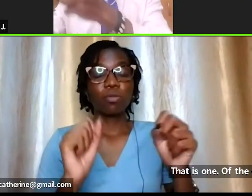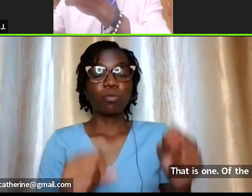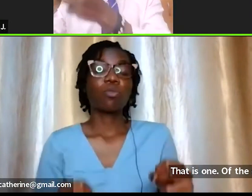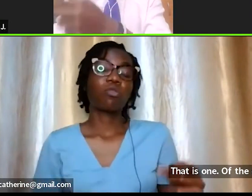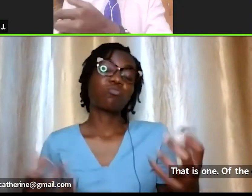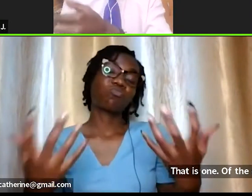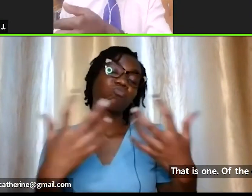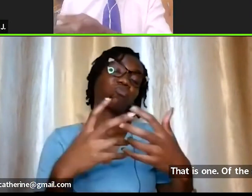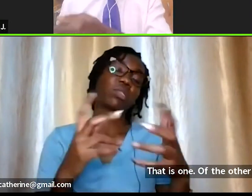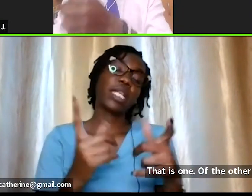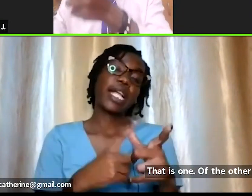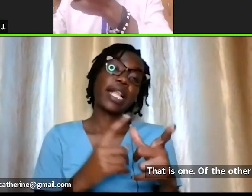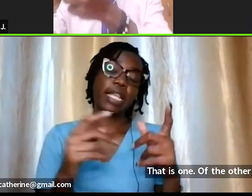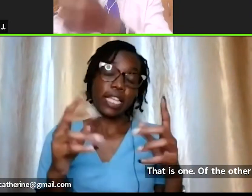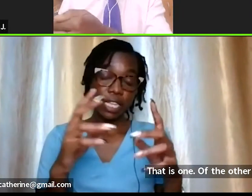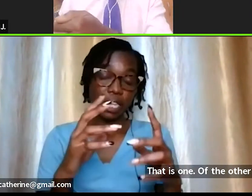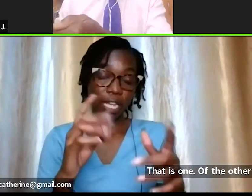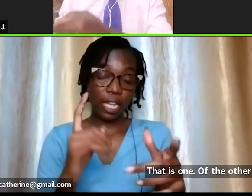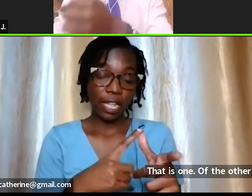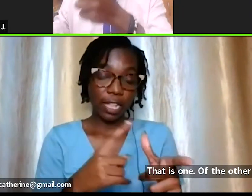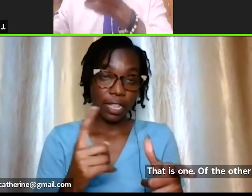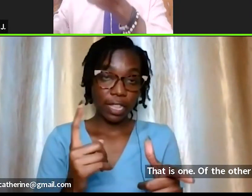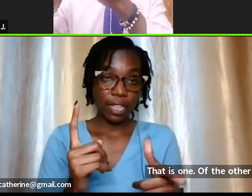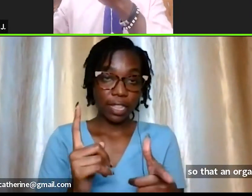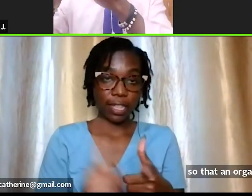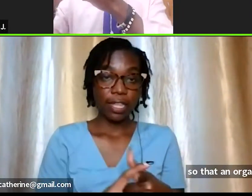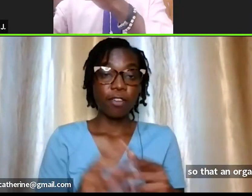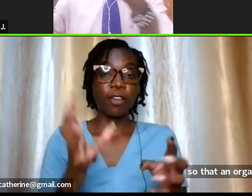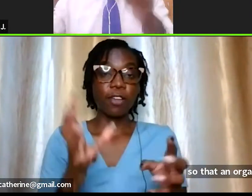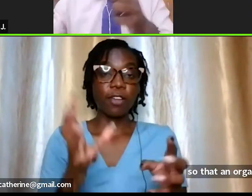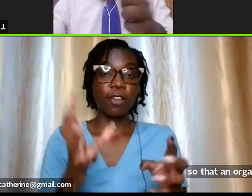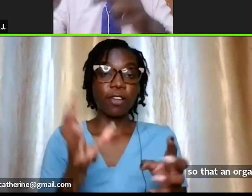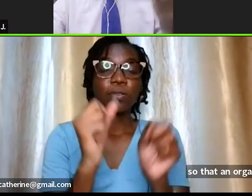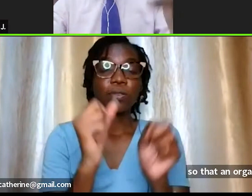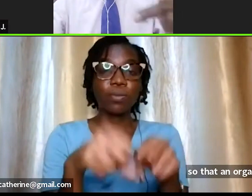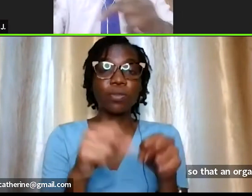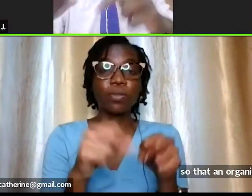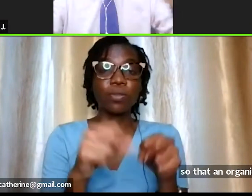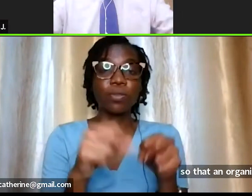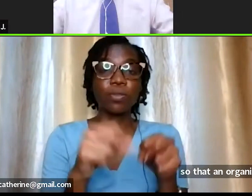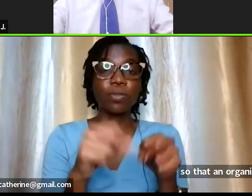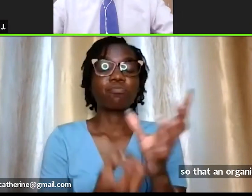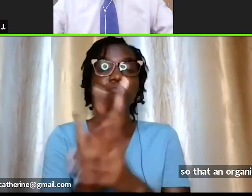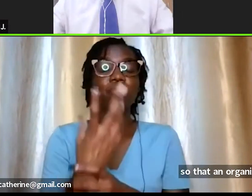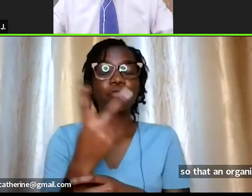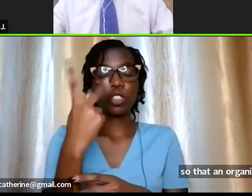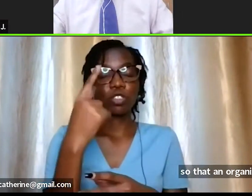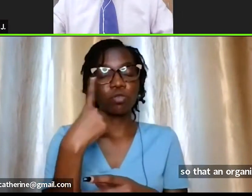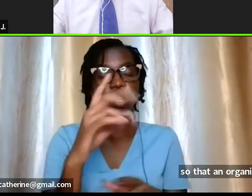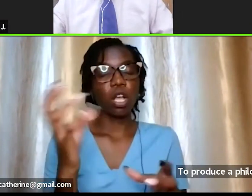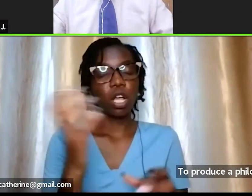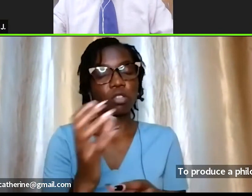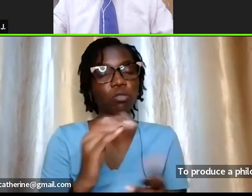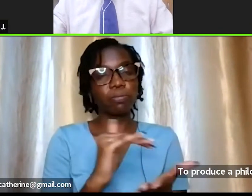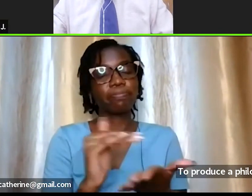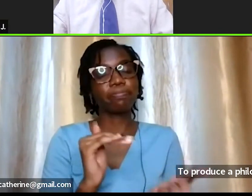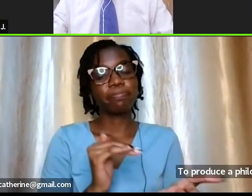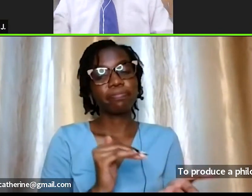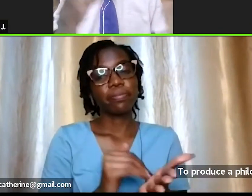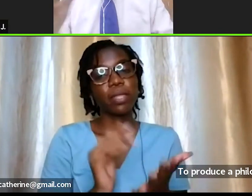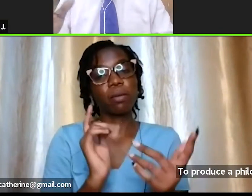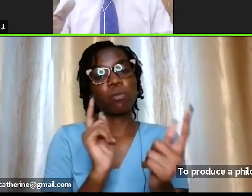that an organization is able to produce a philosophy of customer-centric